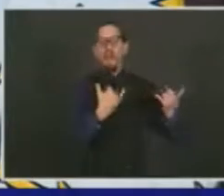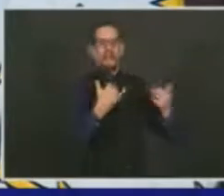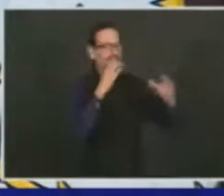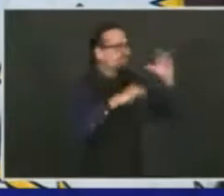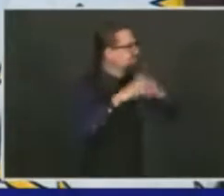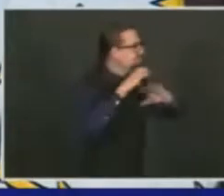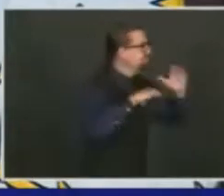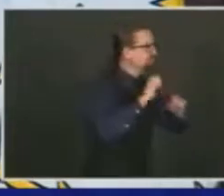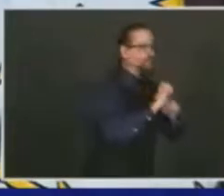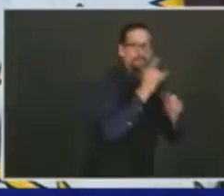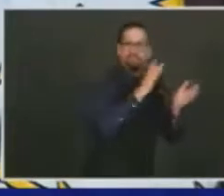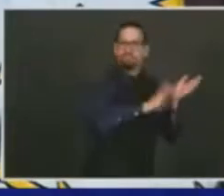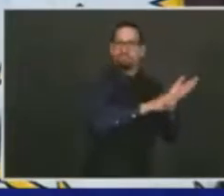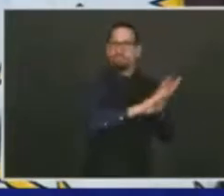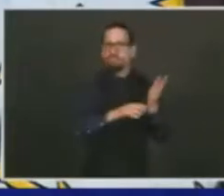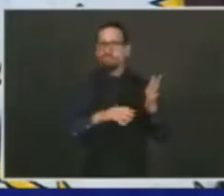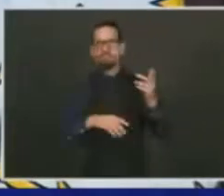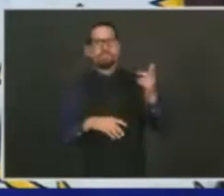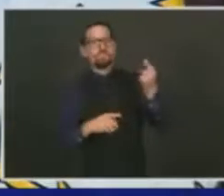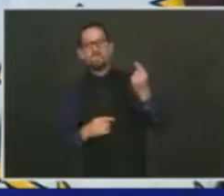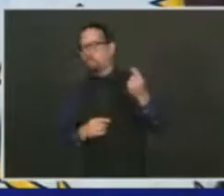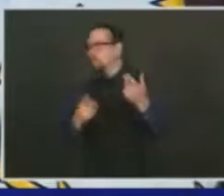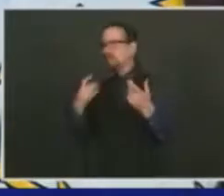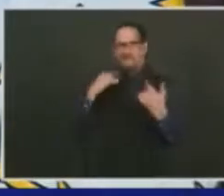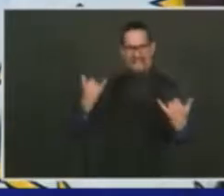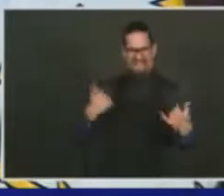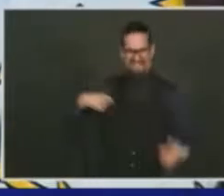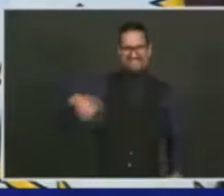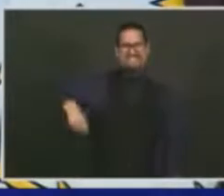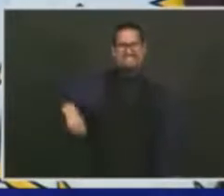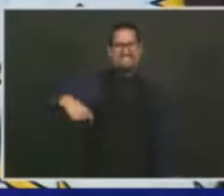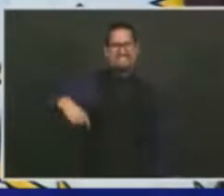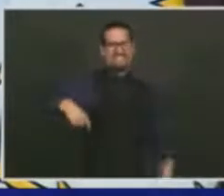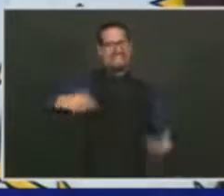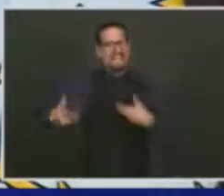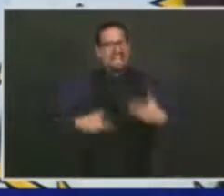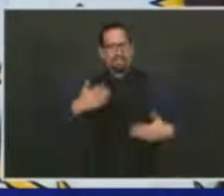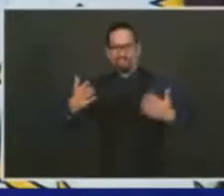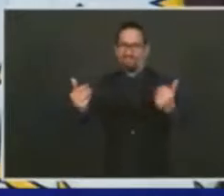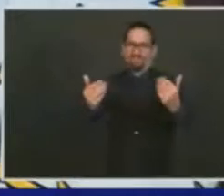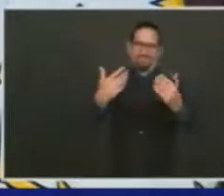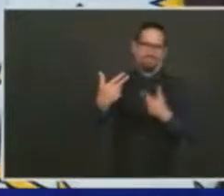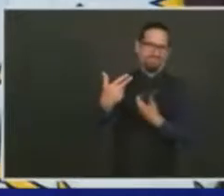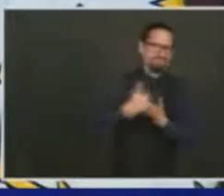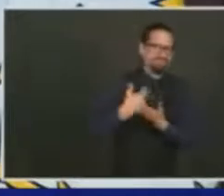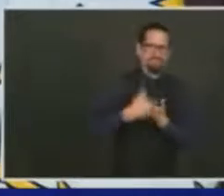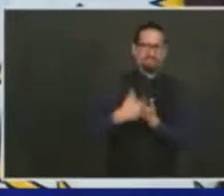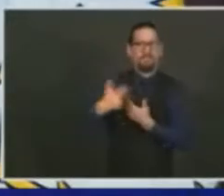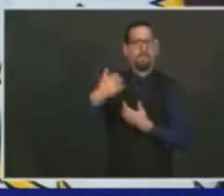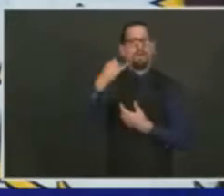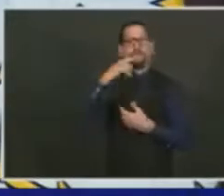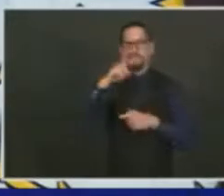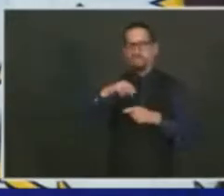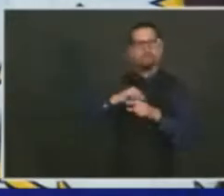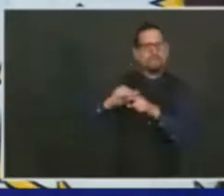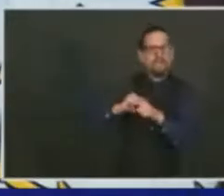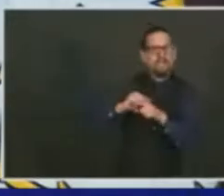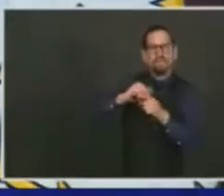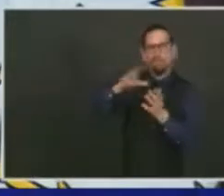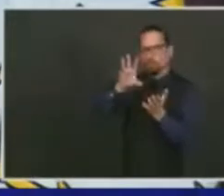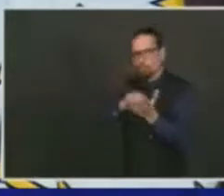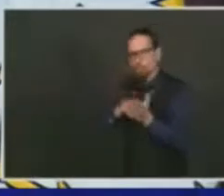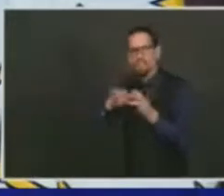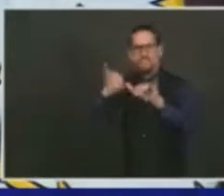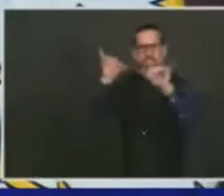want to help out the cause, we need you. We need you now. We need your help. We will train you. It's an